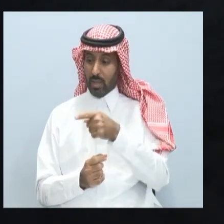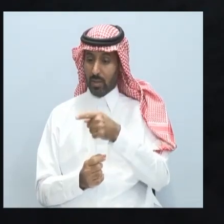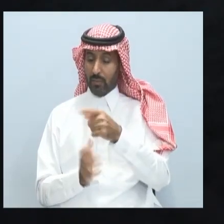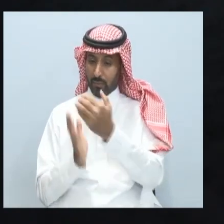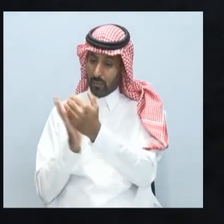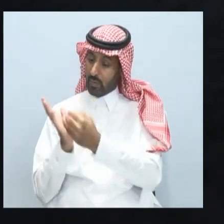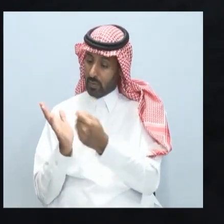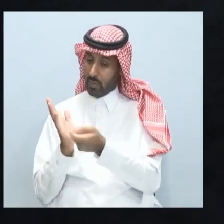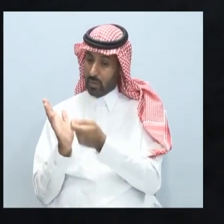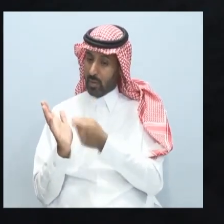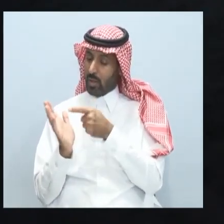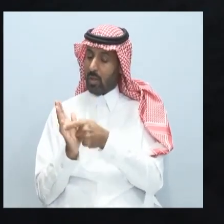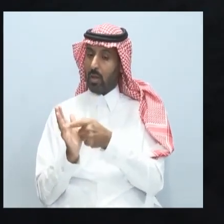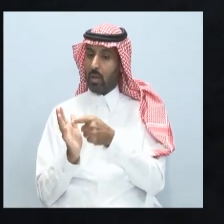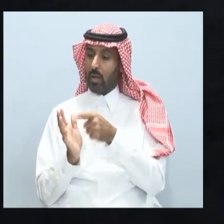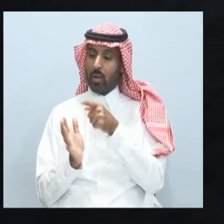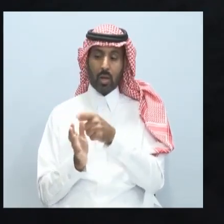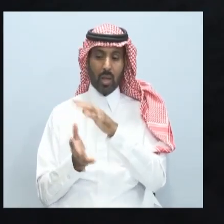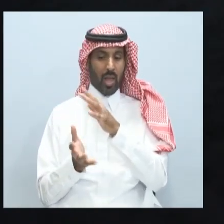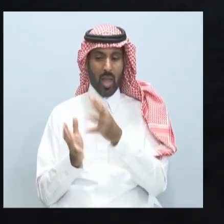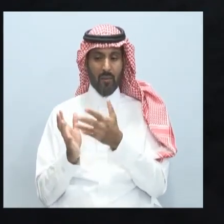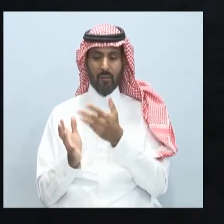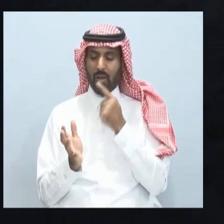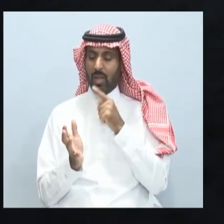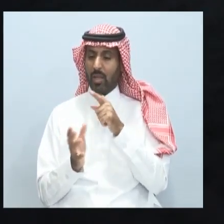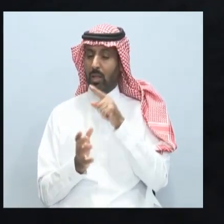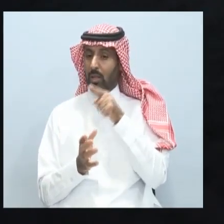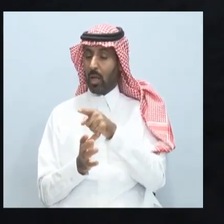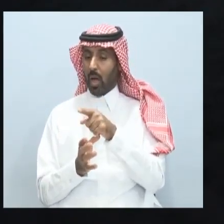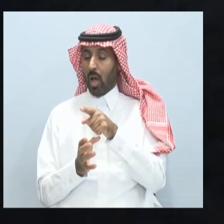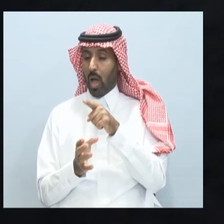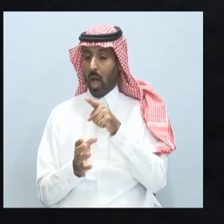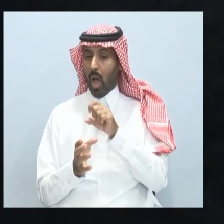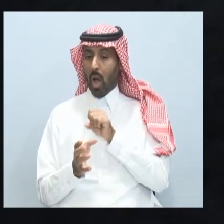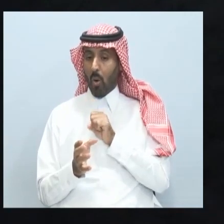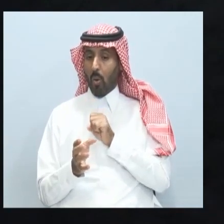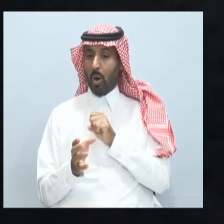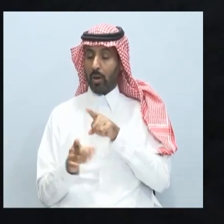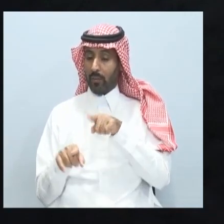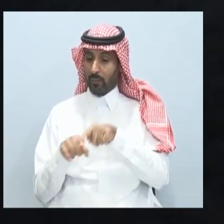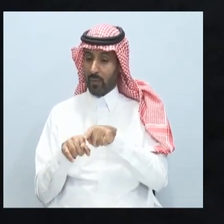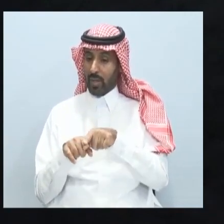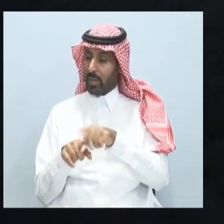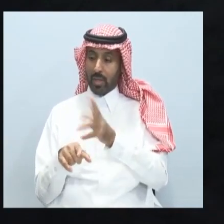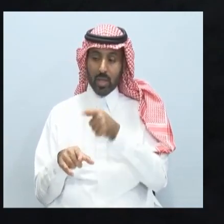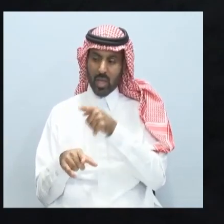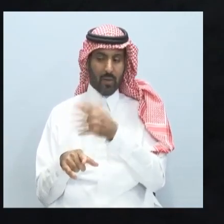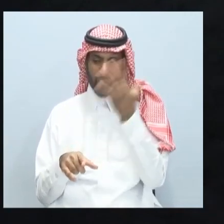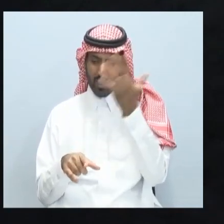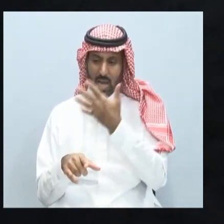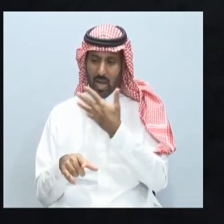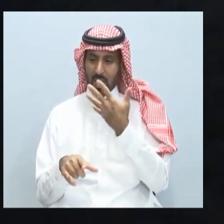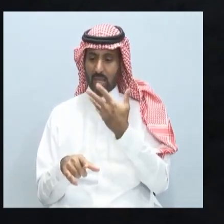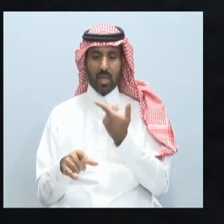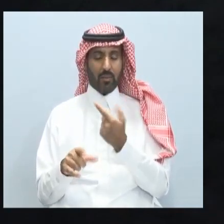essay because we are going to describe our friends and we are going to describe the relationship that we have or